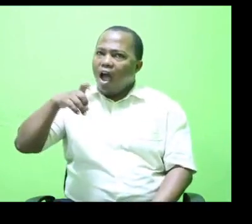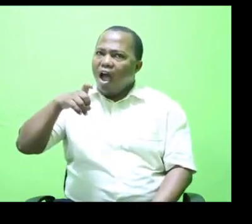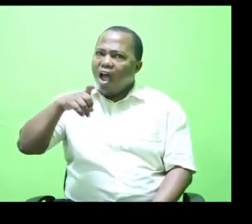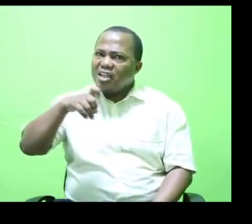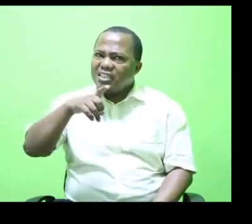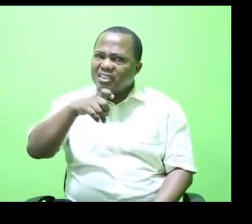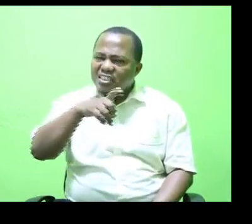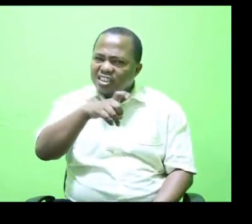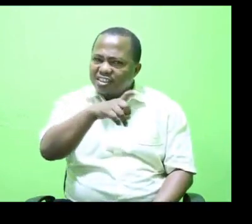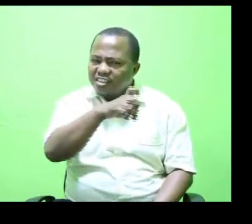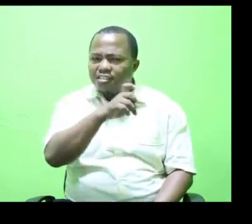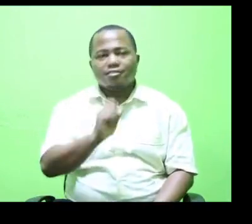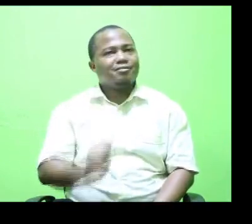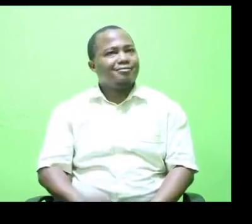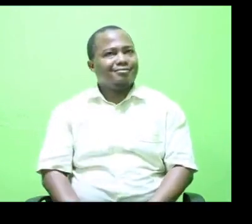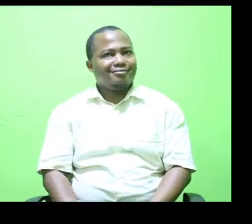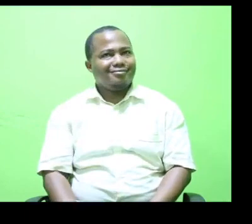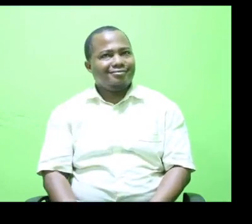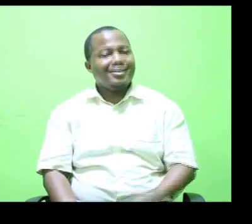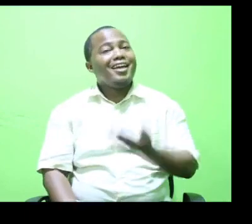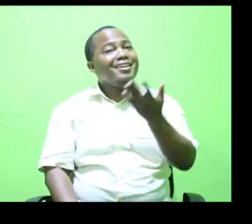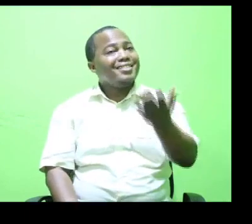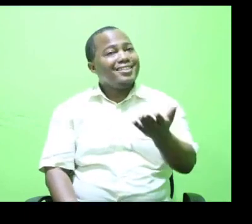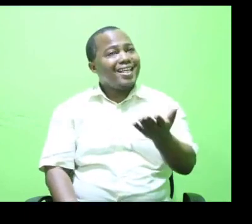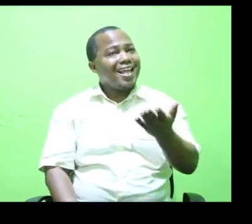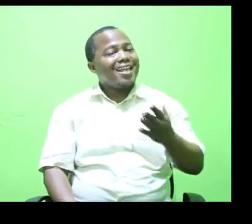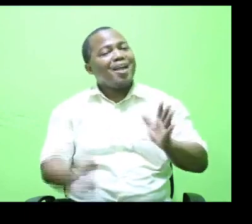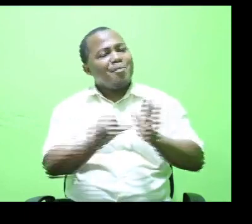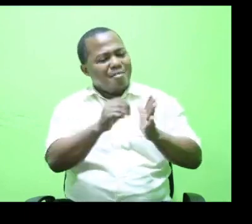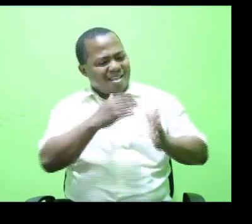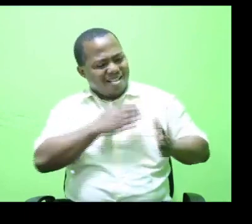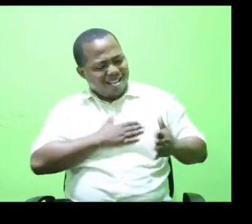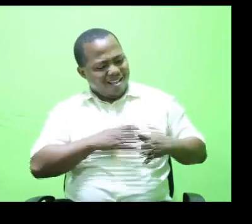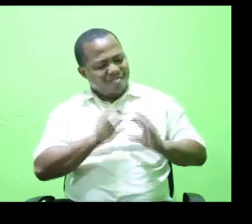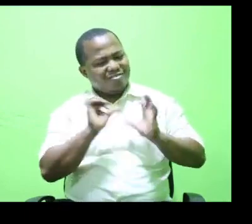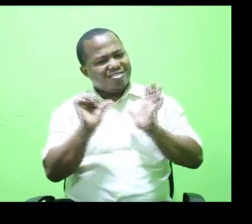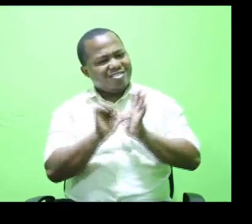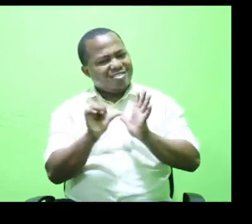Antigens. Say it again, please, my lovely students.